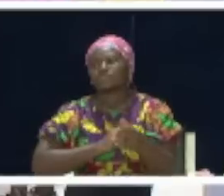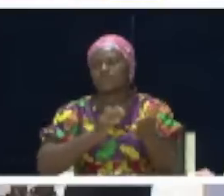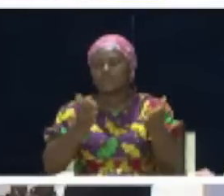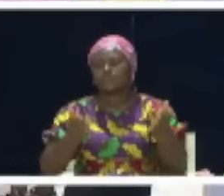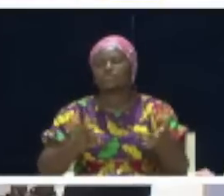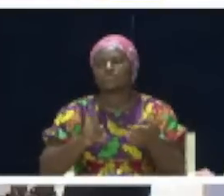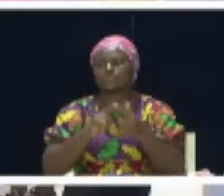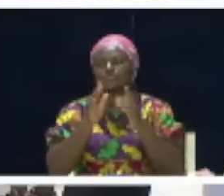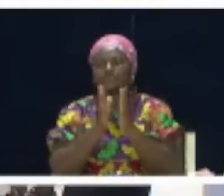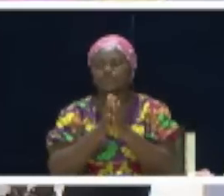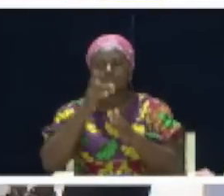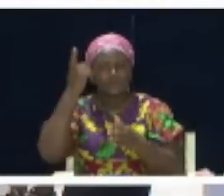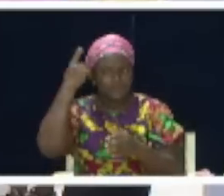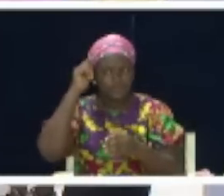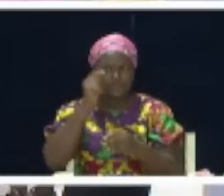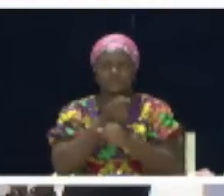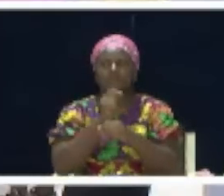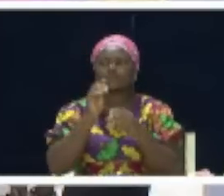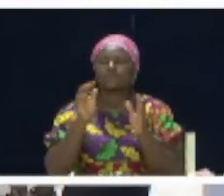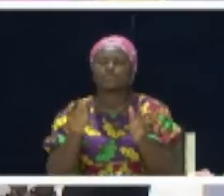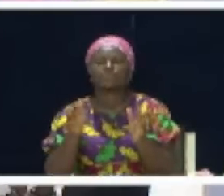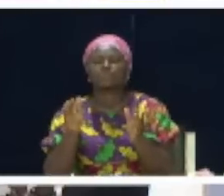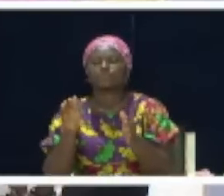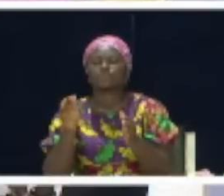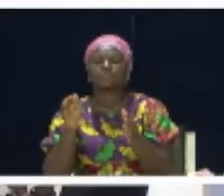for salvation.